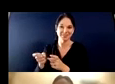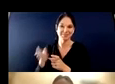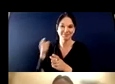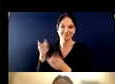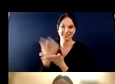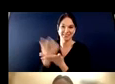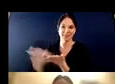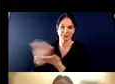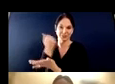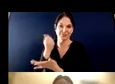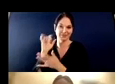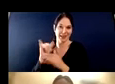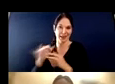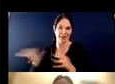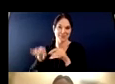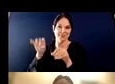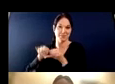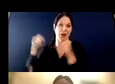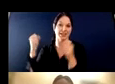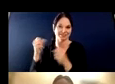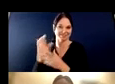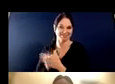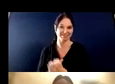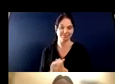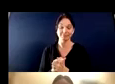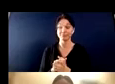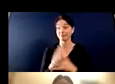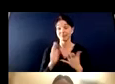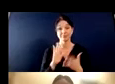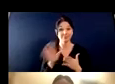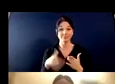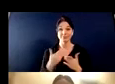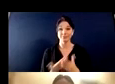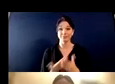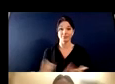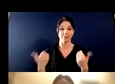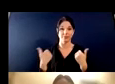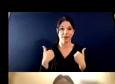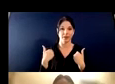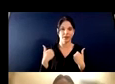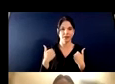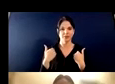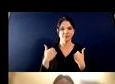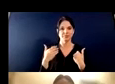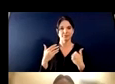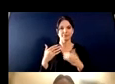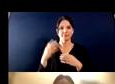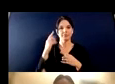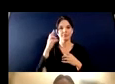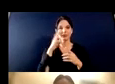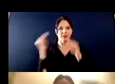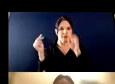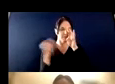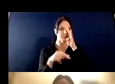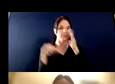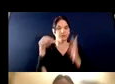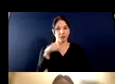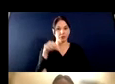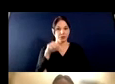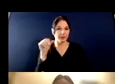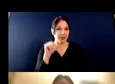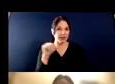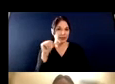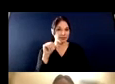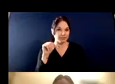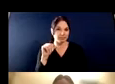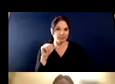All right, so that is all that I have. I'm gonna head over to the Q&A.